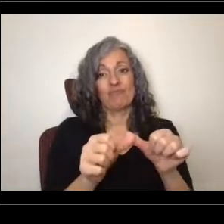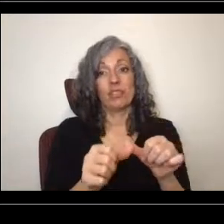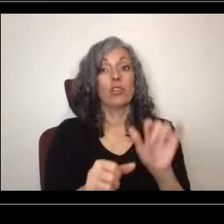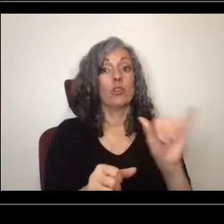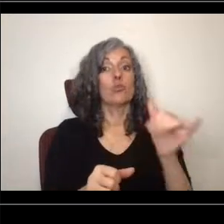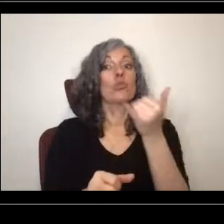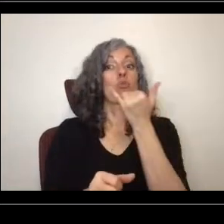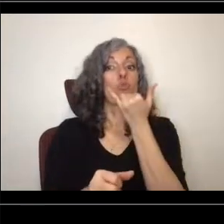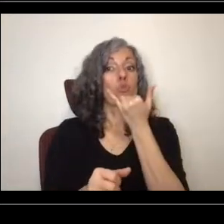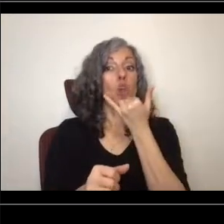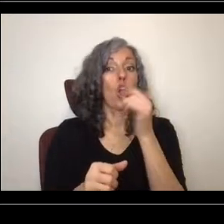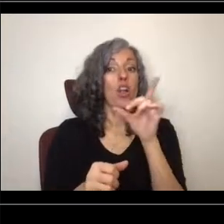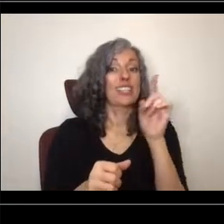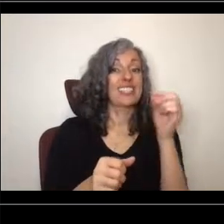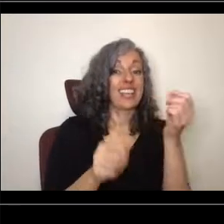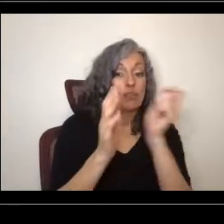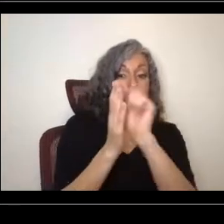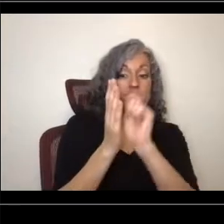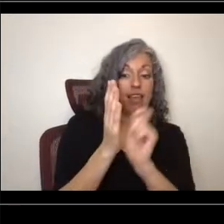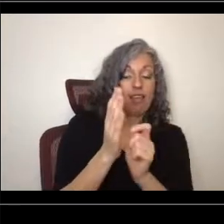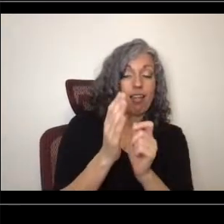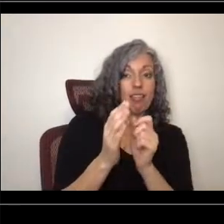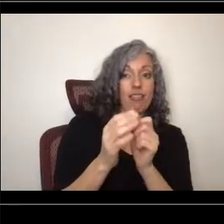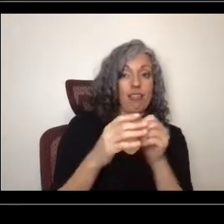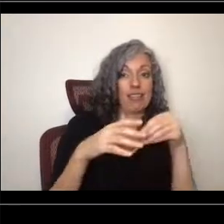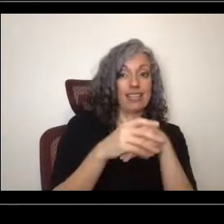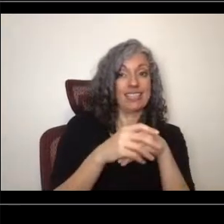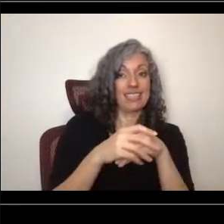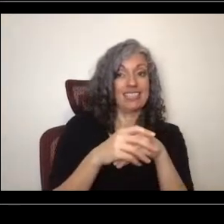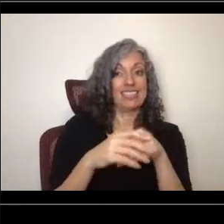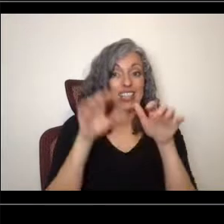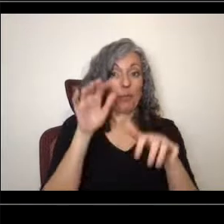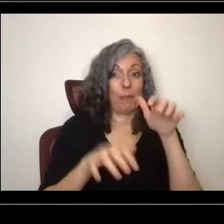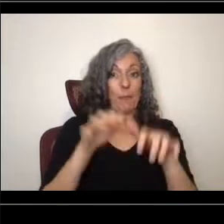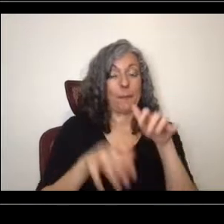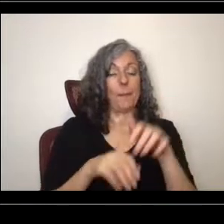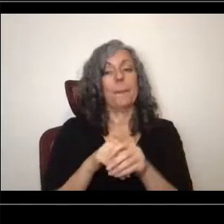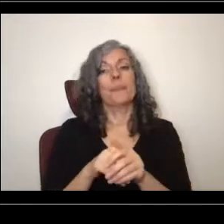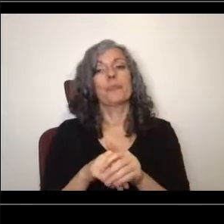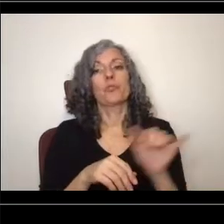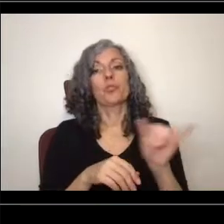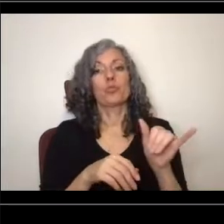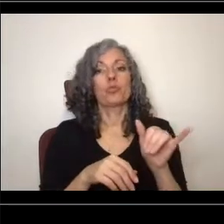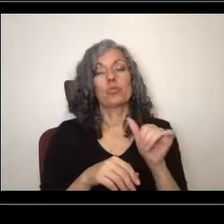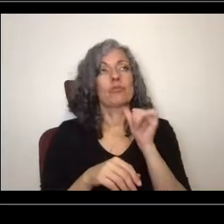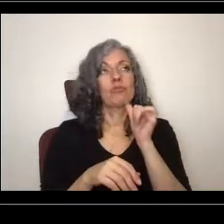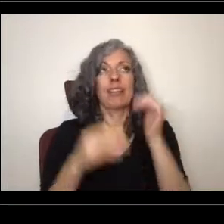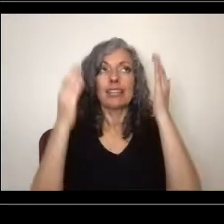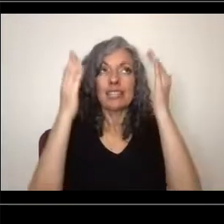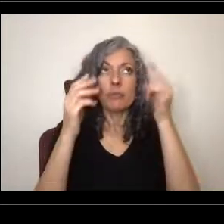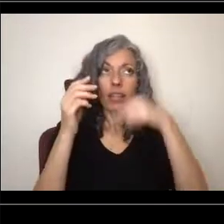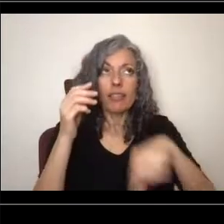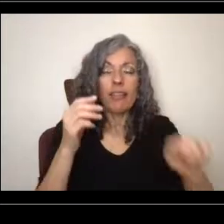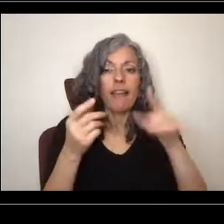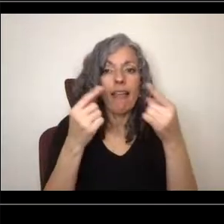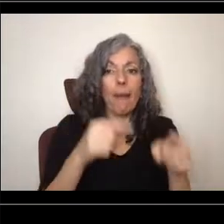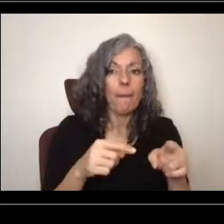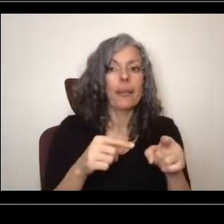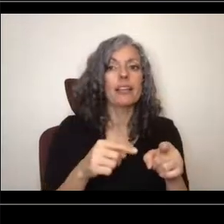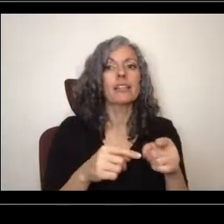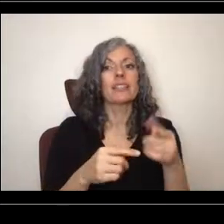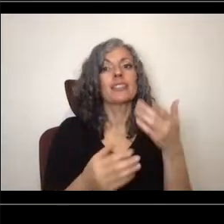were entered in the deadline monitoring tool. Despite the extraordinary and unforeseen circumstances, the agency estimates